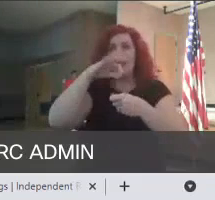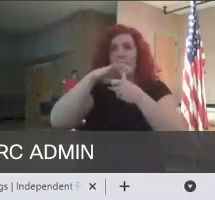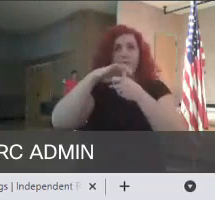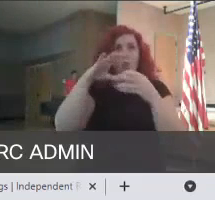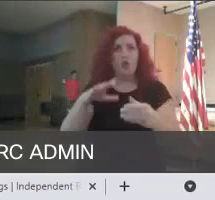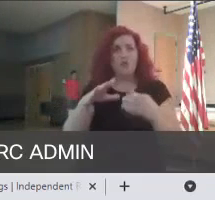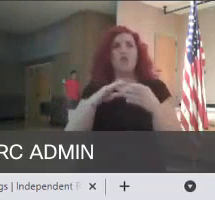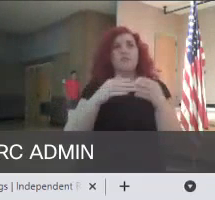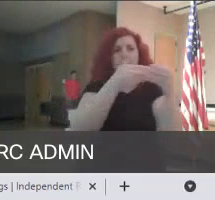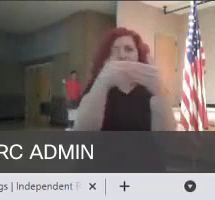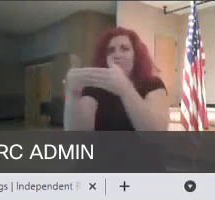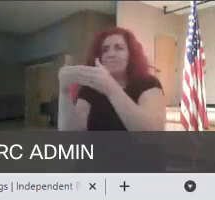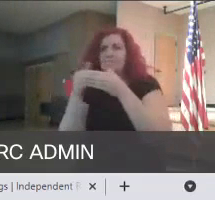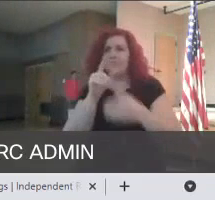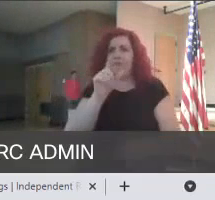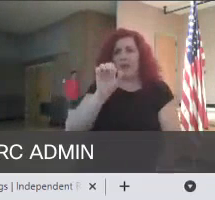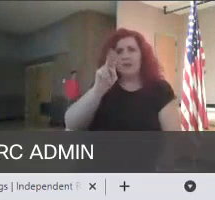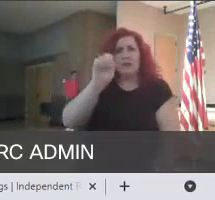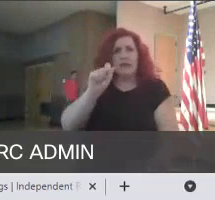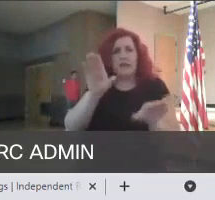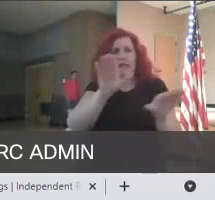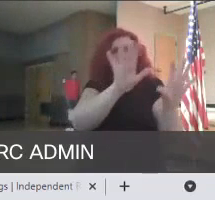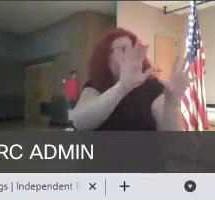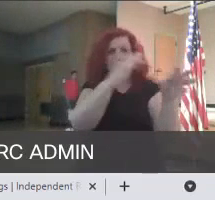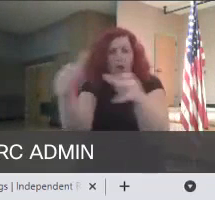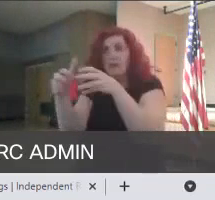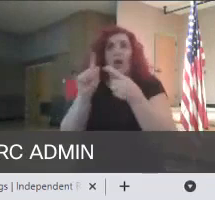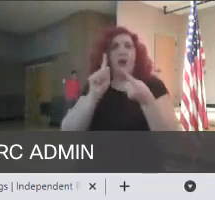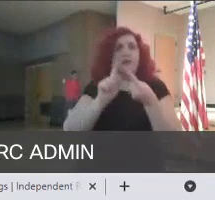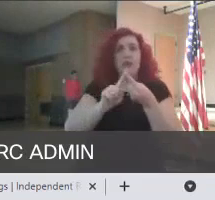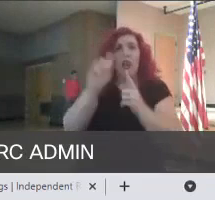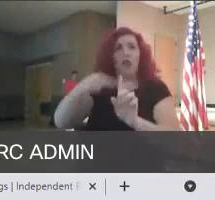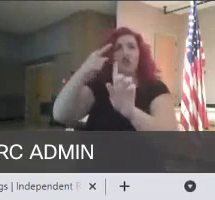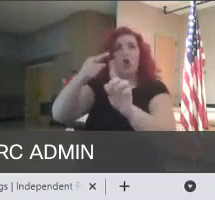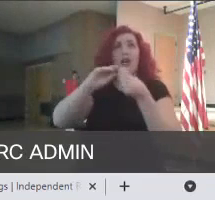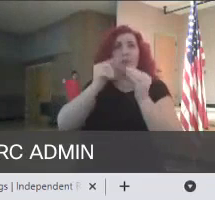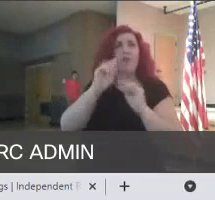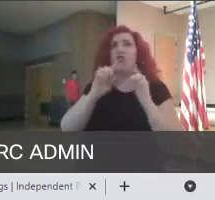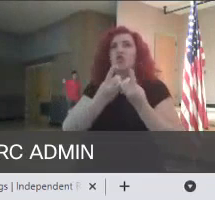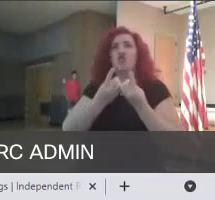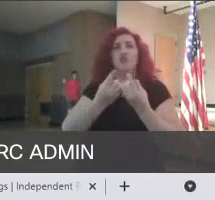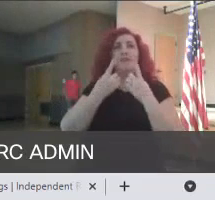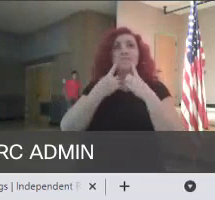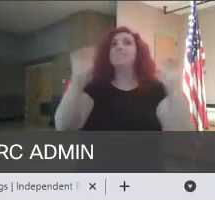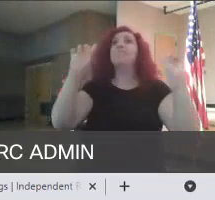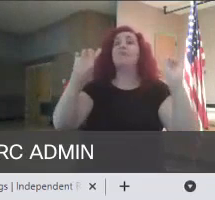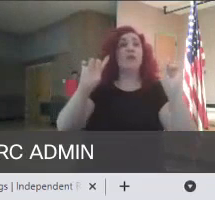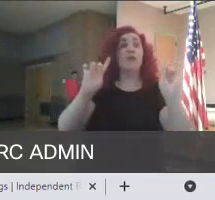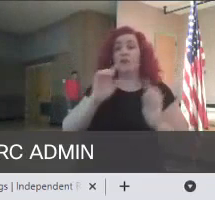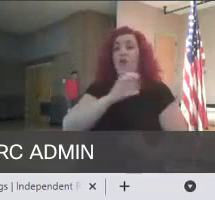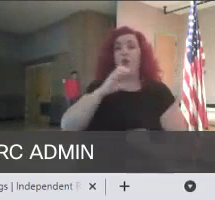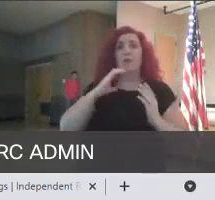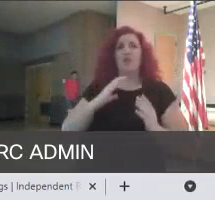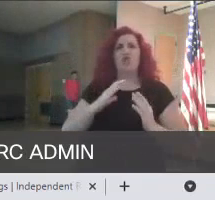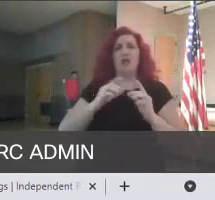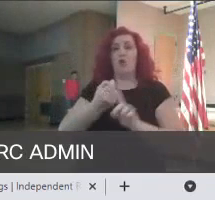census blocks until the target number for a district was reached. However, the commission omitted another important